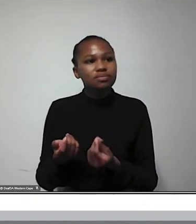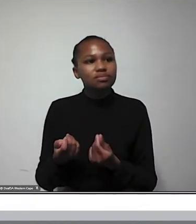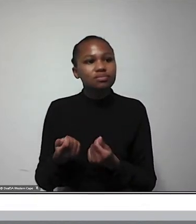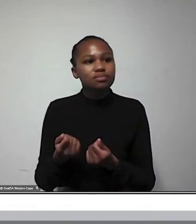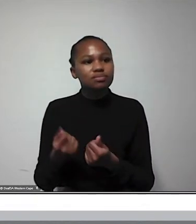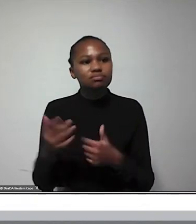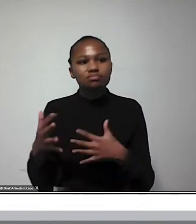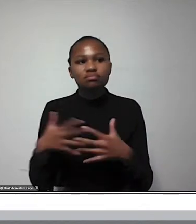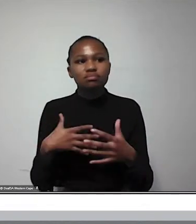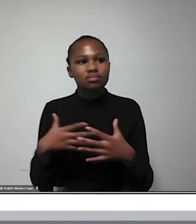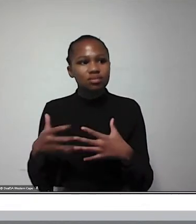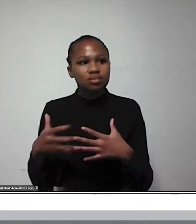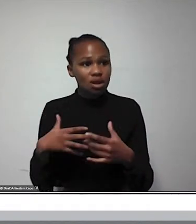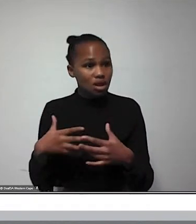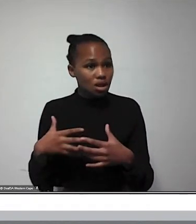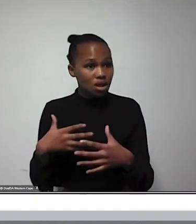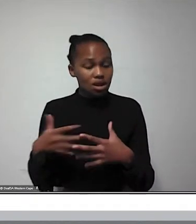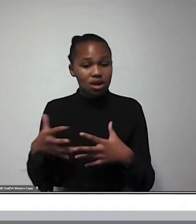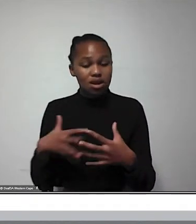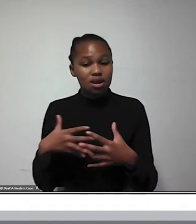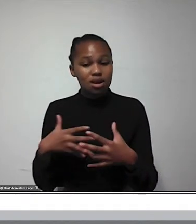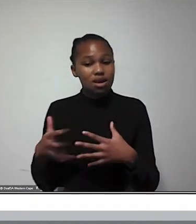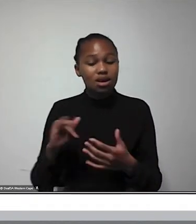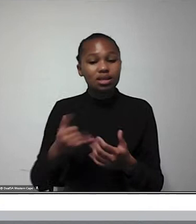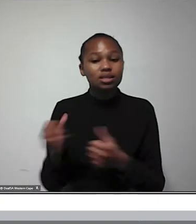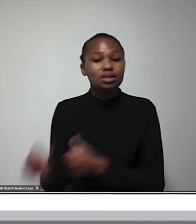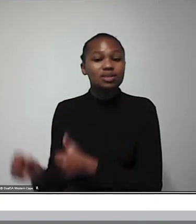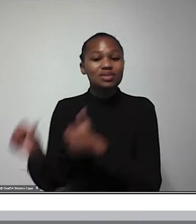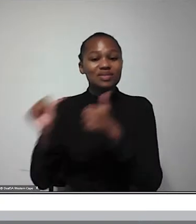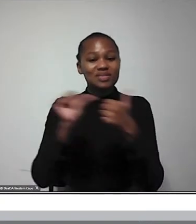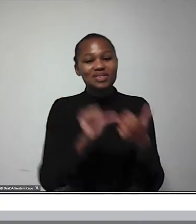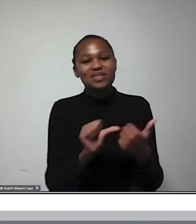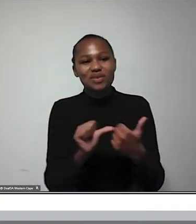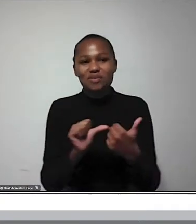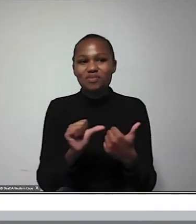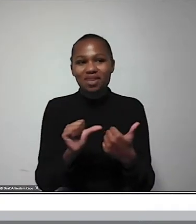in terms of the expansion, just to go back to the expansion,